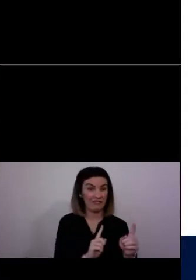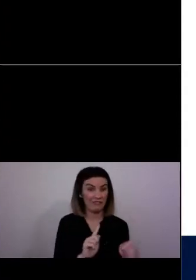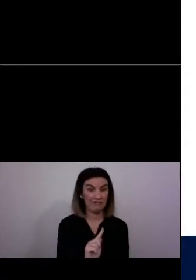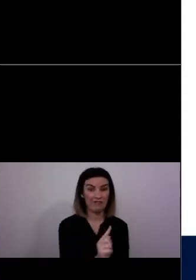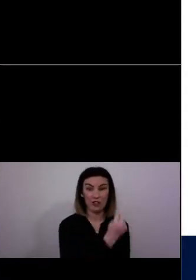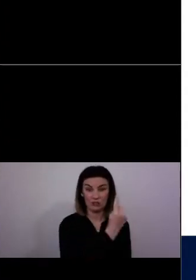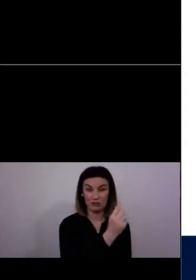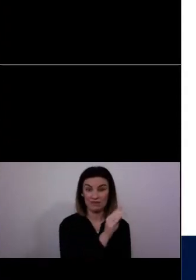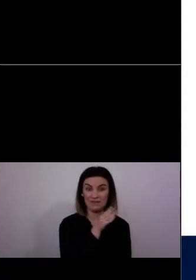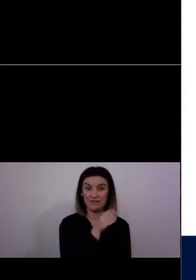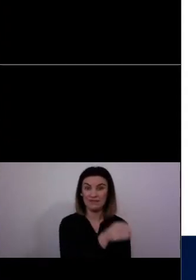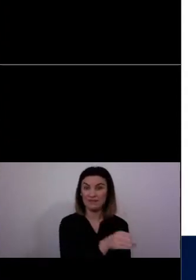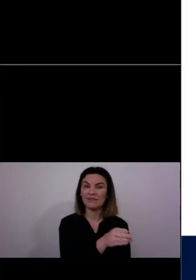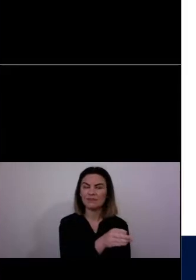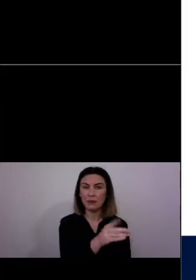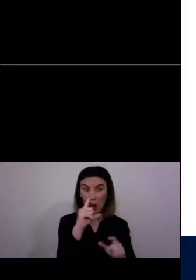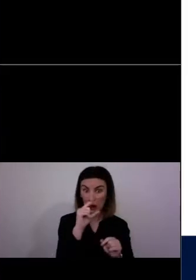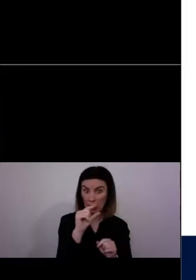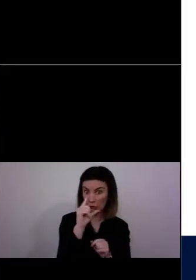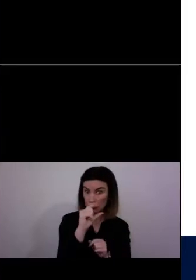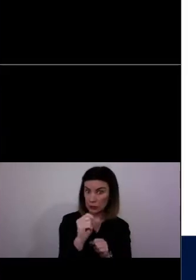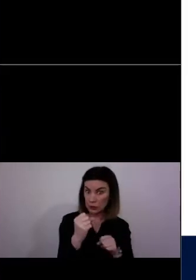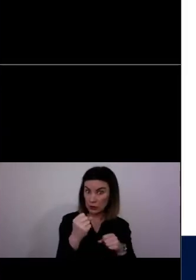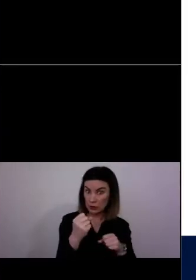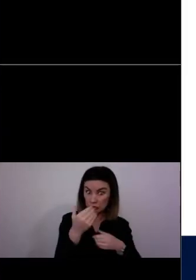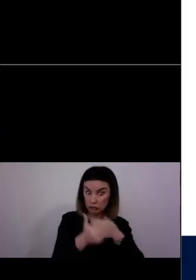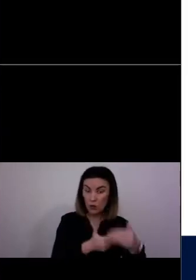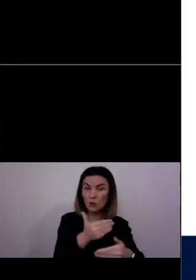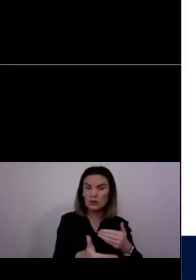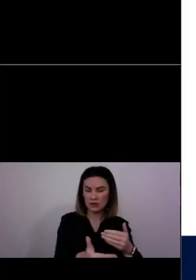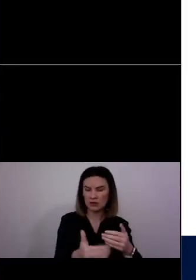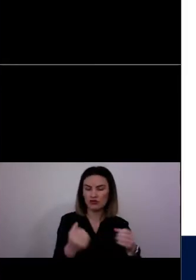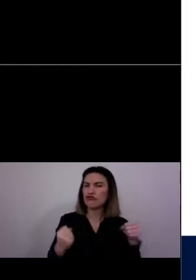process, which is done by Create New South Wales. And if